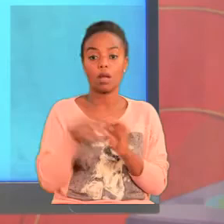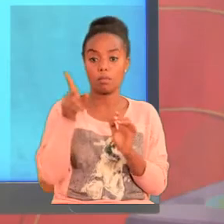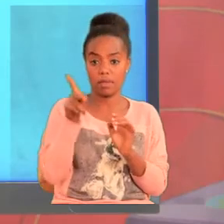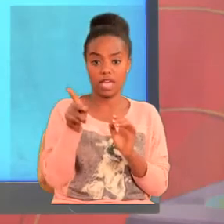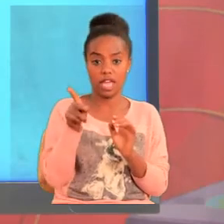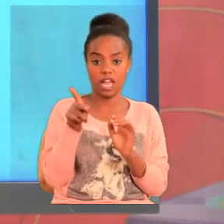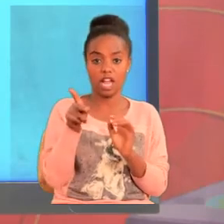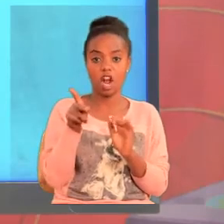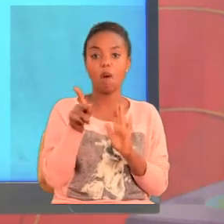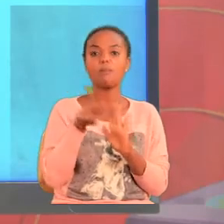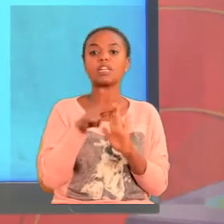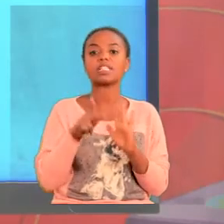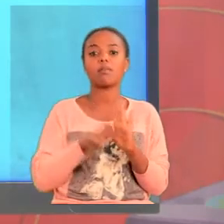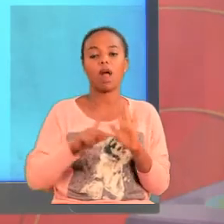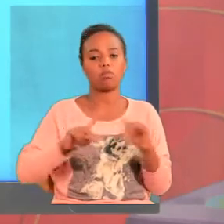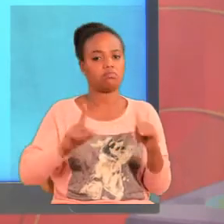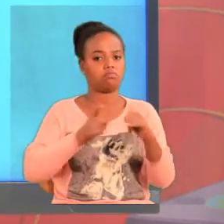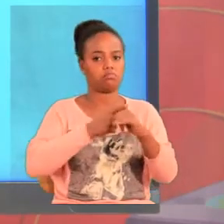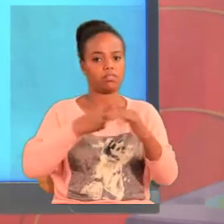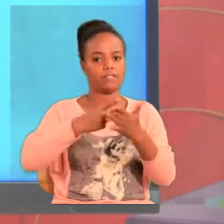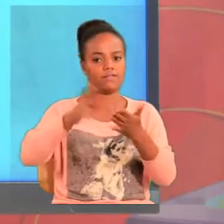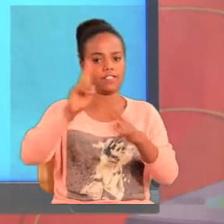and P is principal,